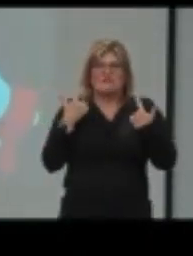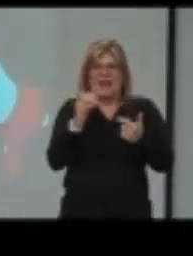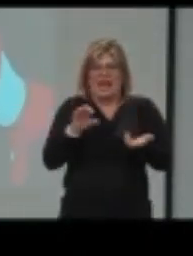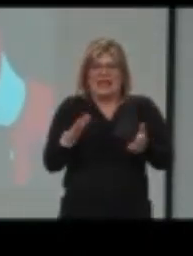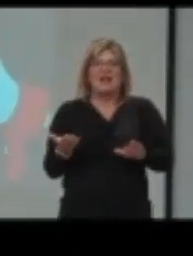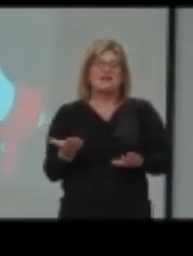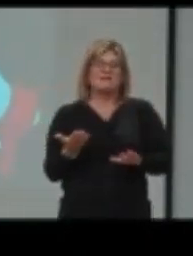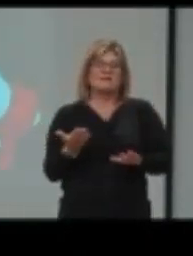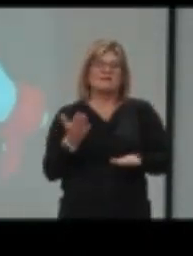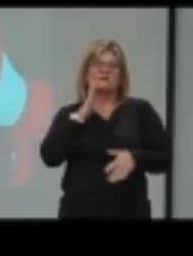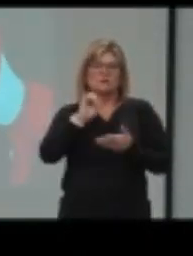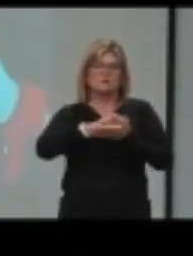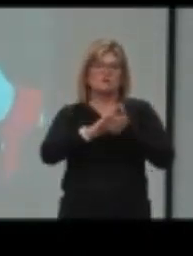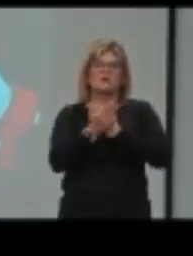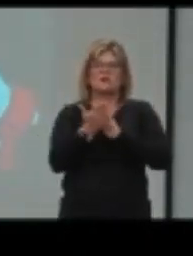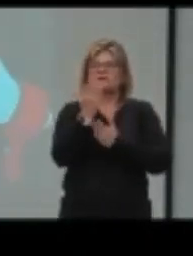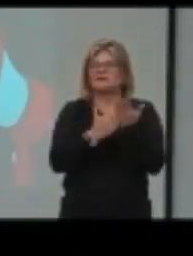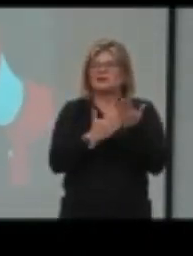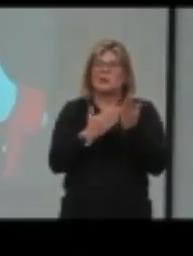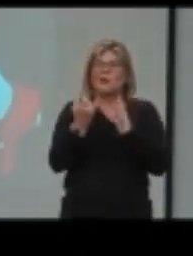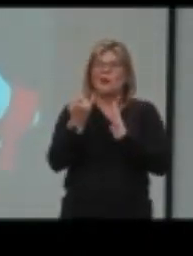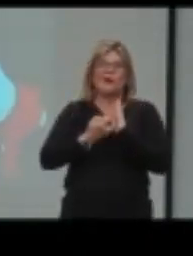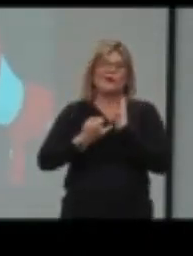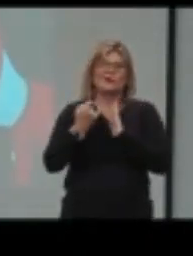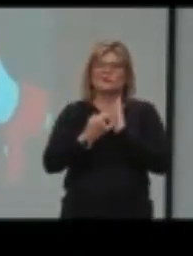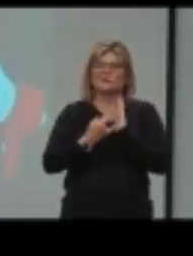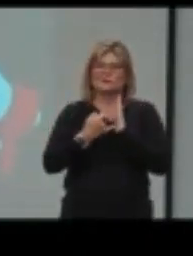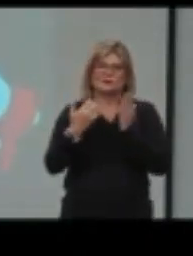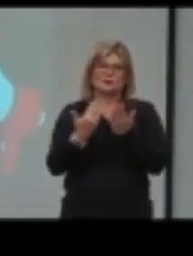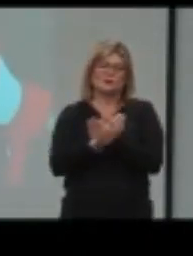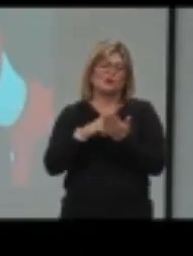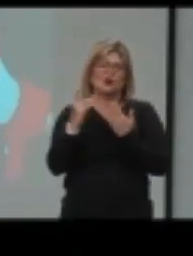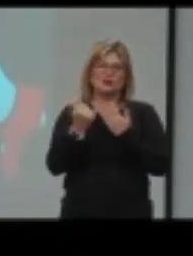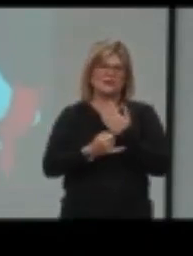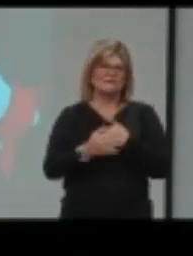death will become some artist's new project.